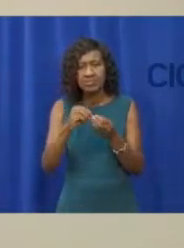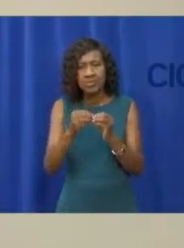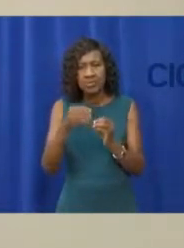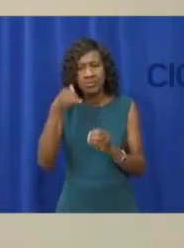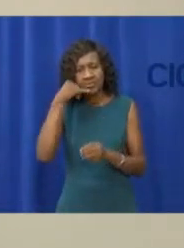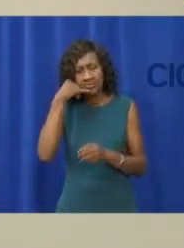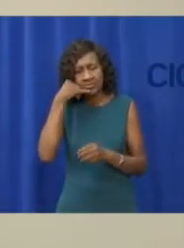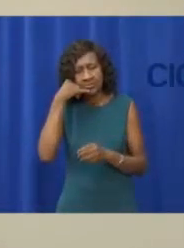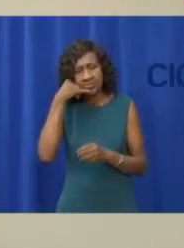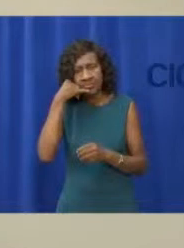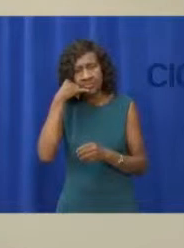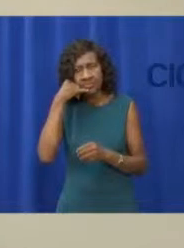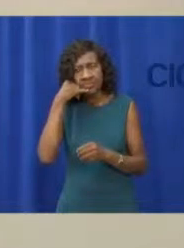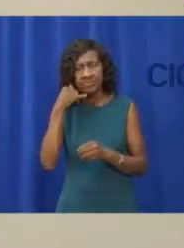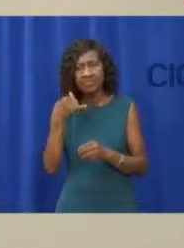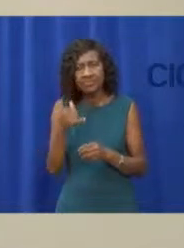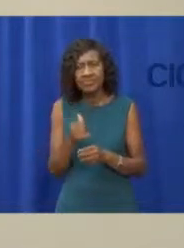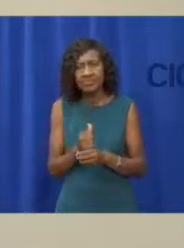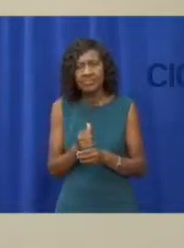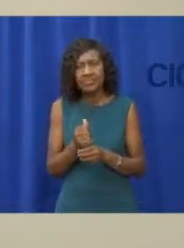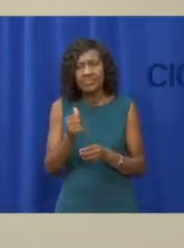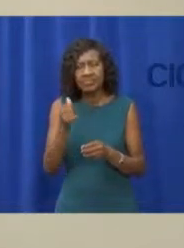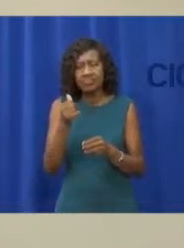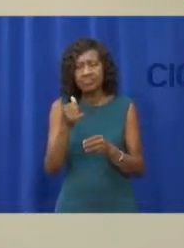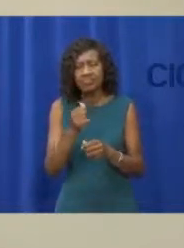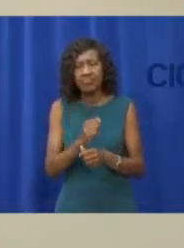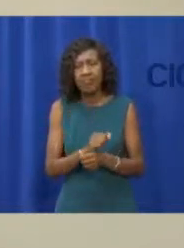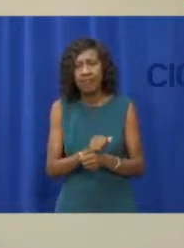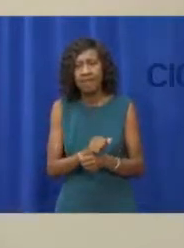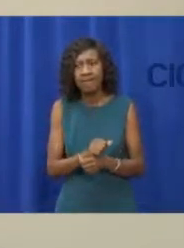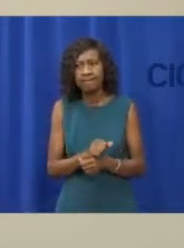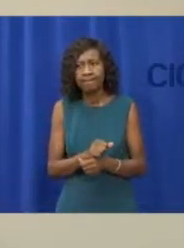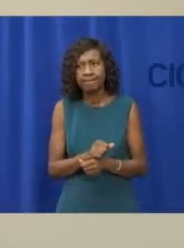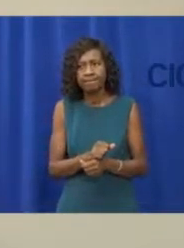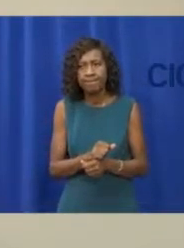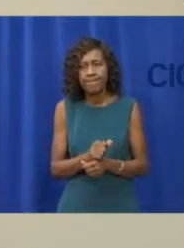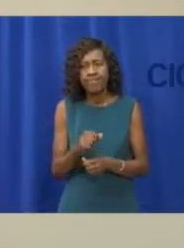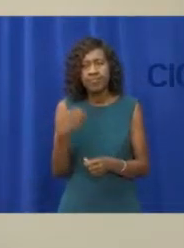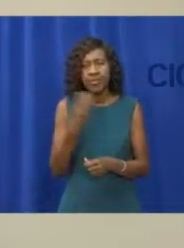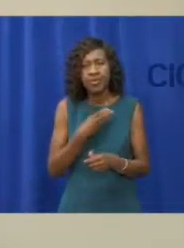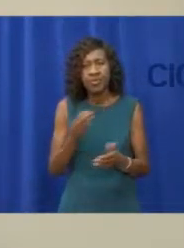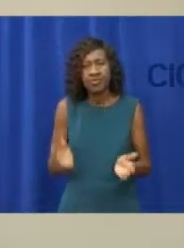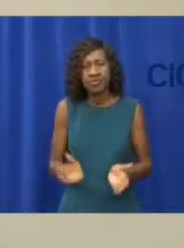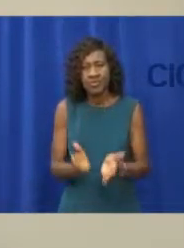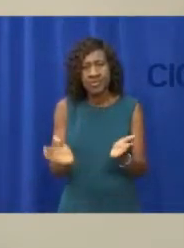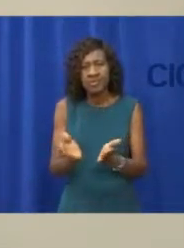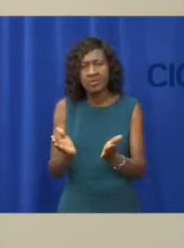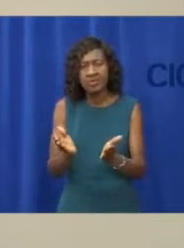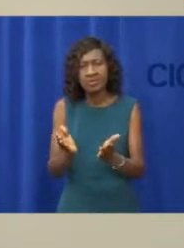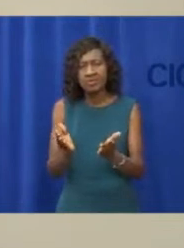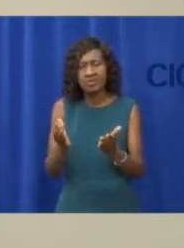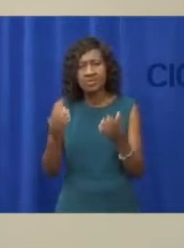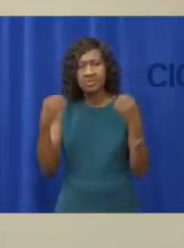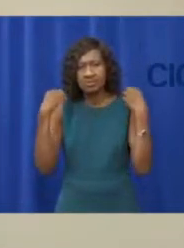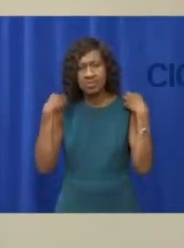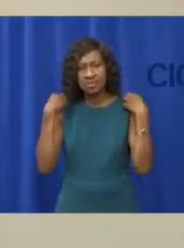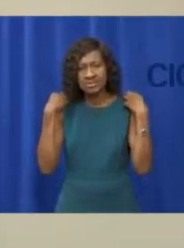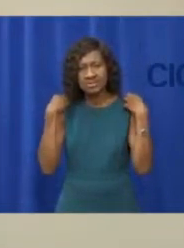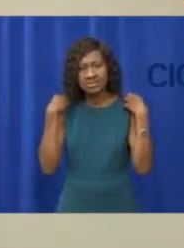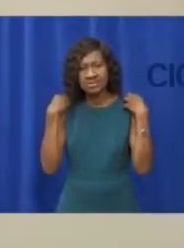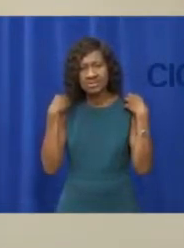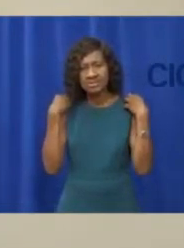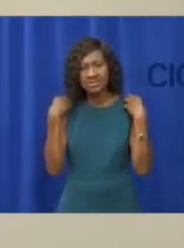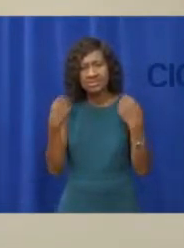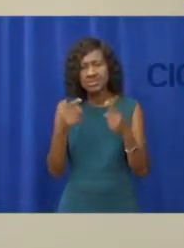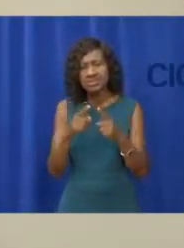244-8000, Monday to Friday, 10 a.m. to 4 p.m. We encourage employers to